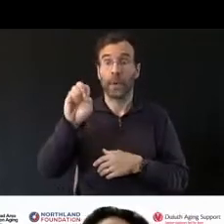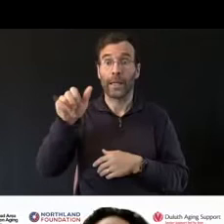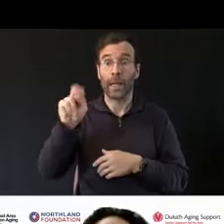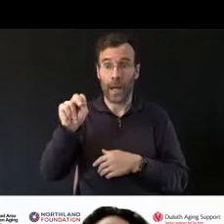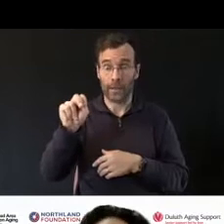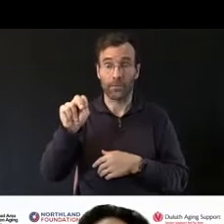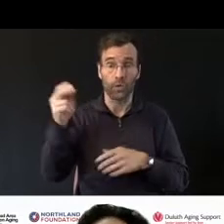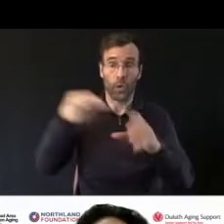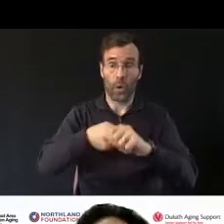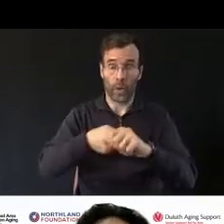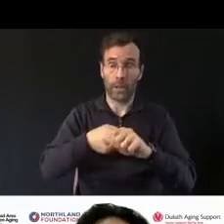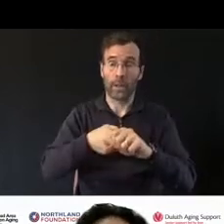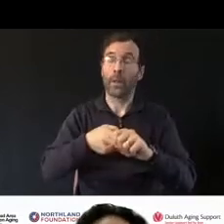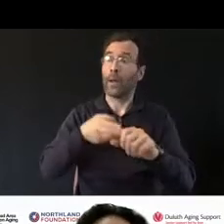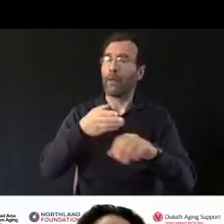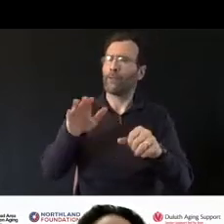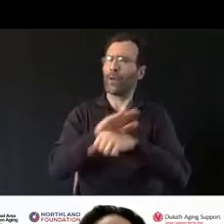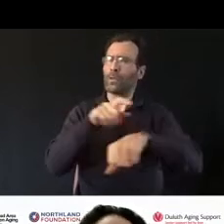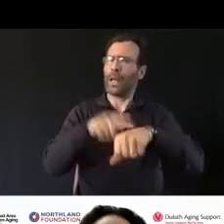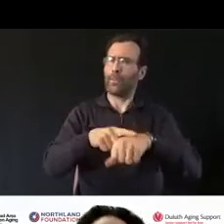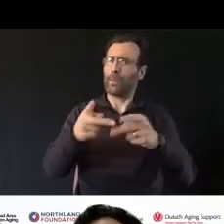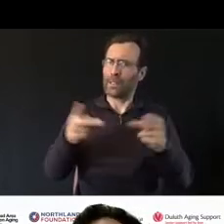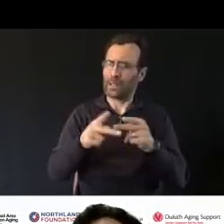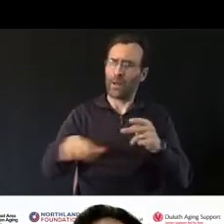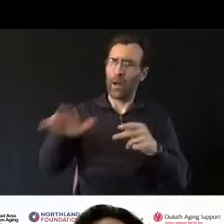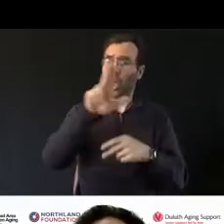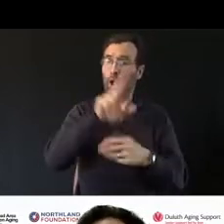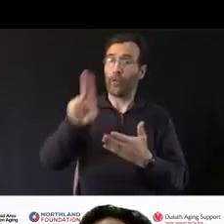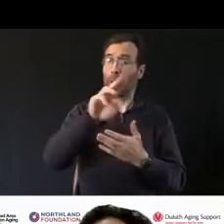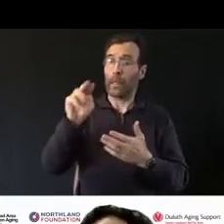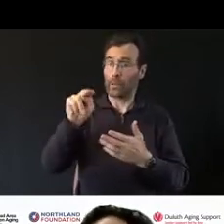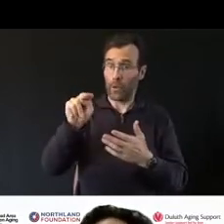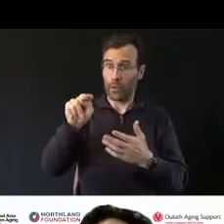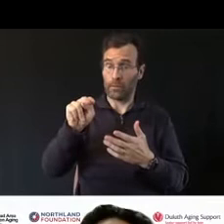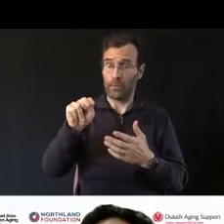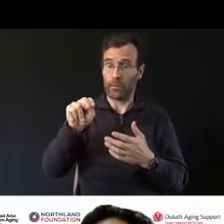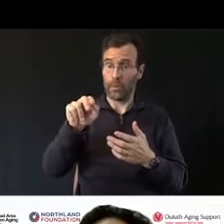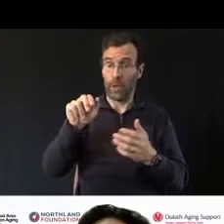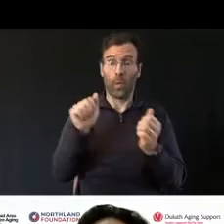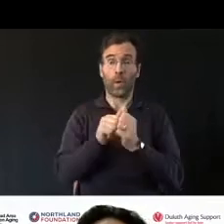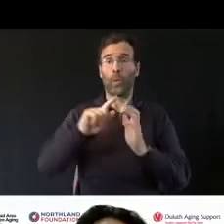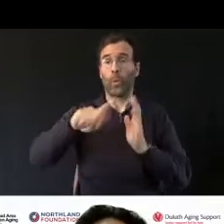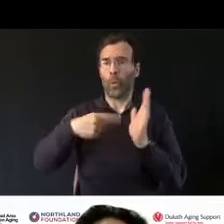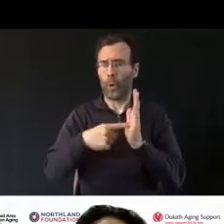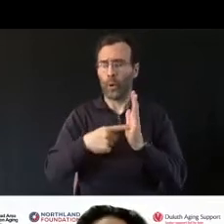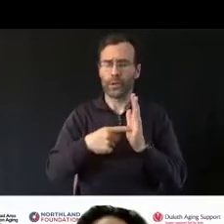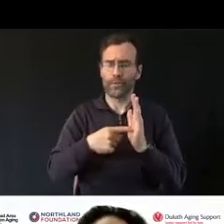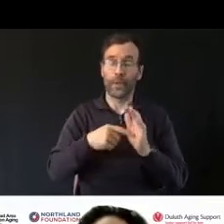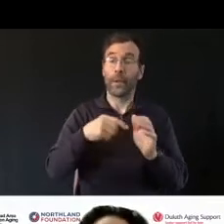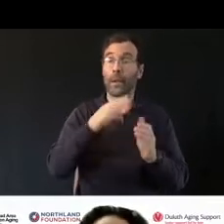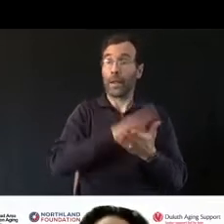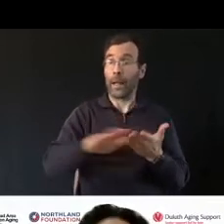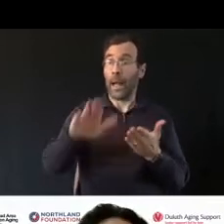in 2018 in a position spread across the University of Minnesota campus with roles in the College of Continuing